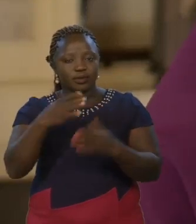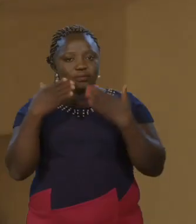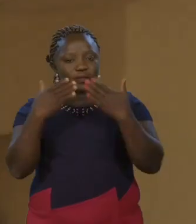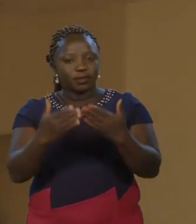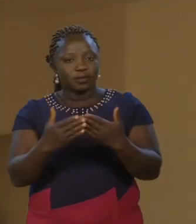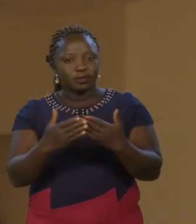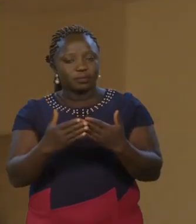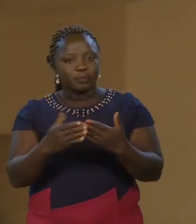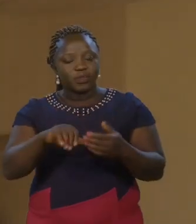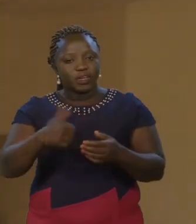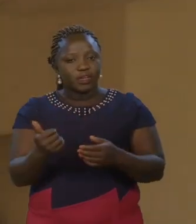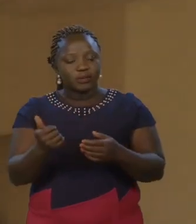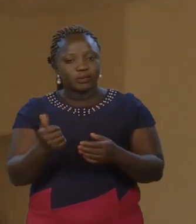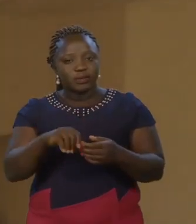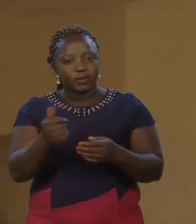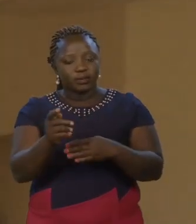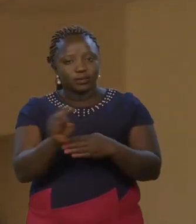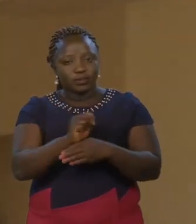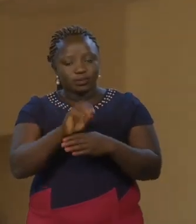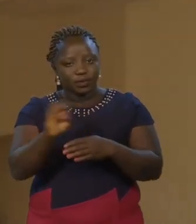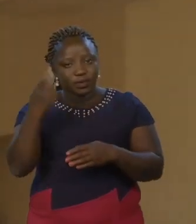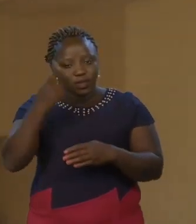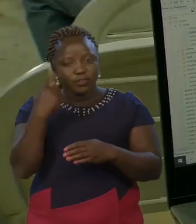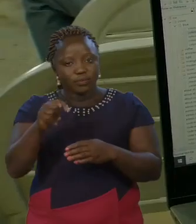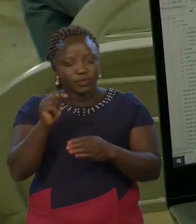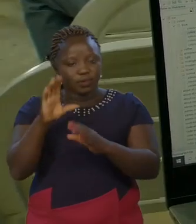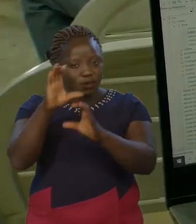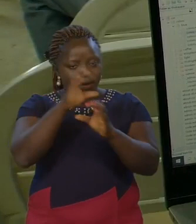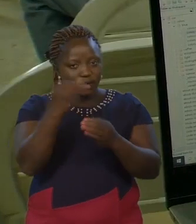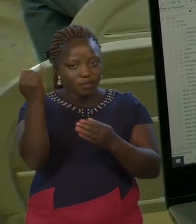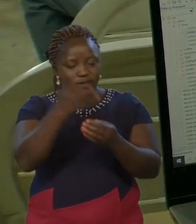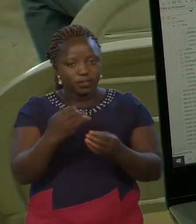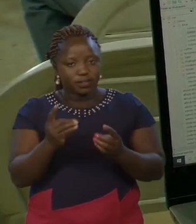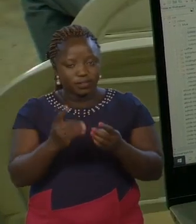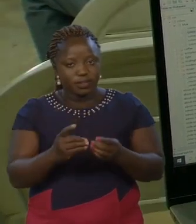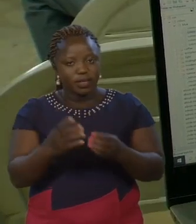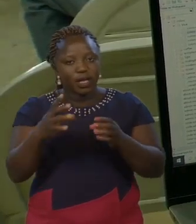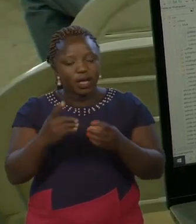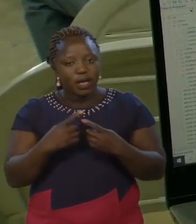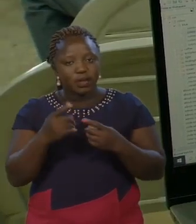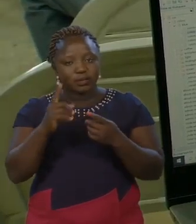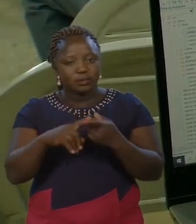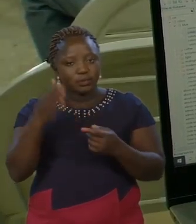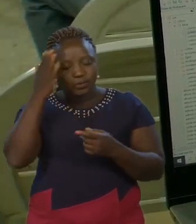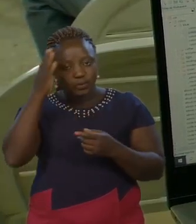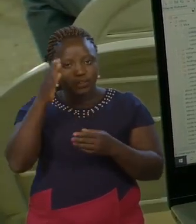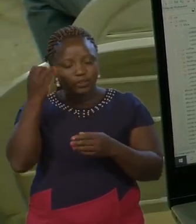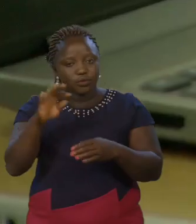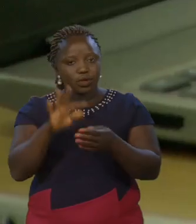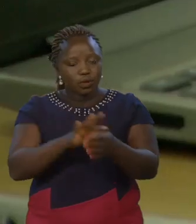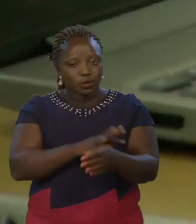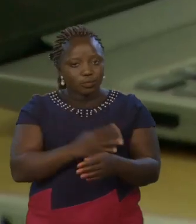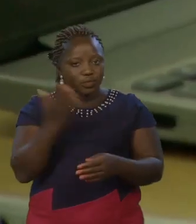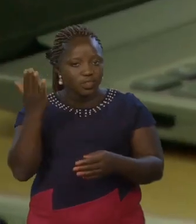government. Ismail Bashir, a trainee from the graphic and software design, had no prior knowledge of the